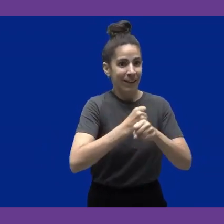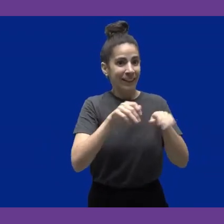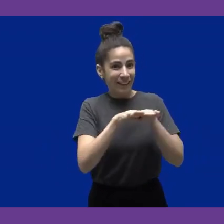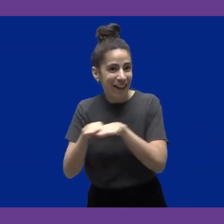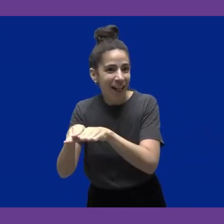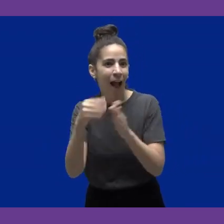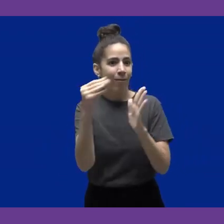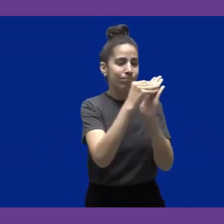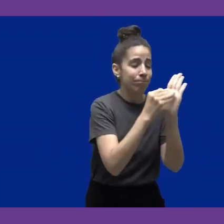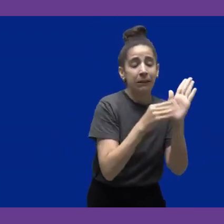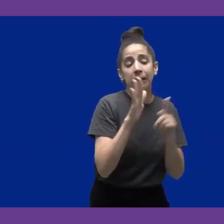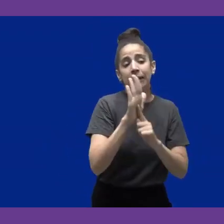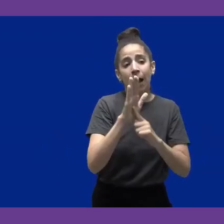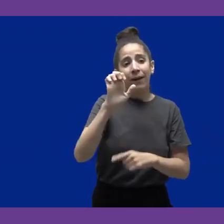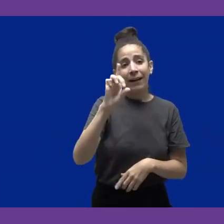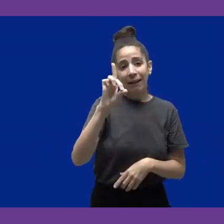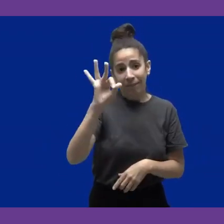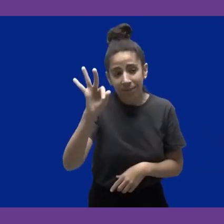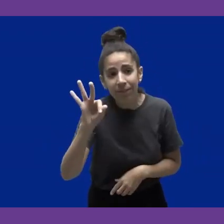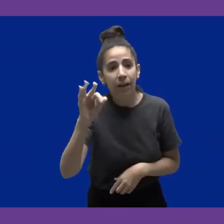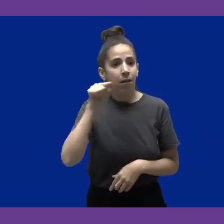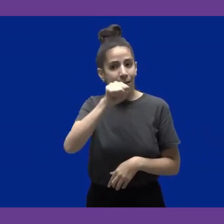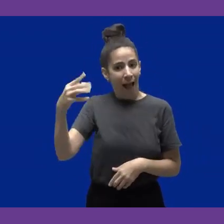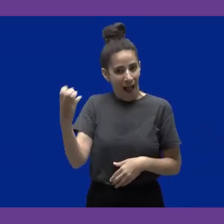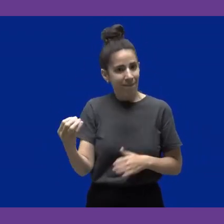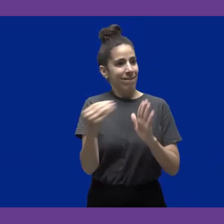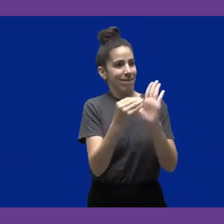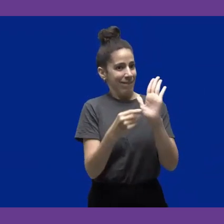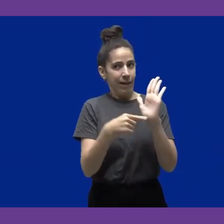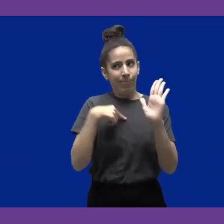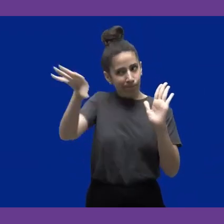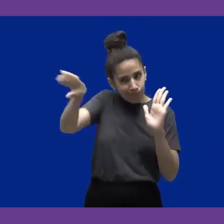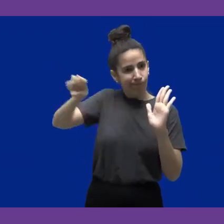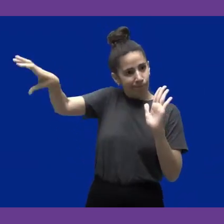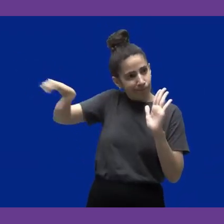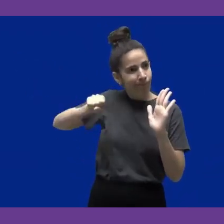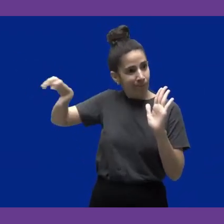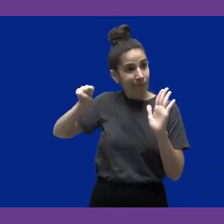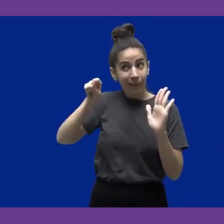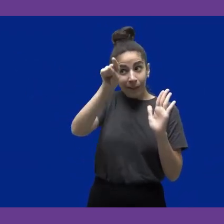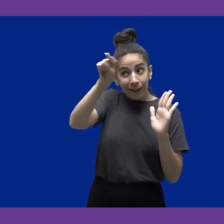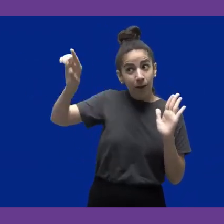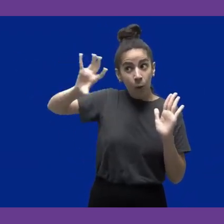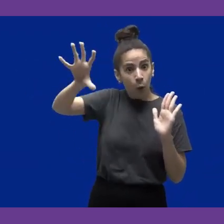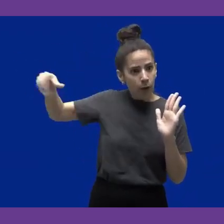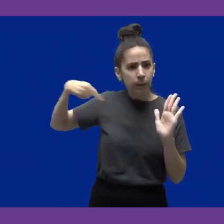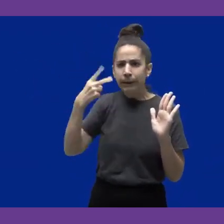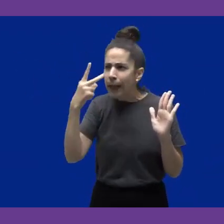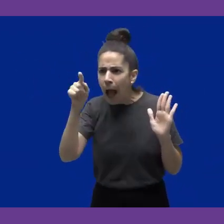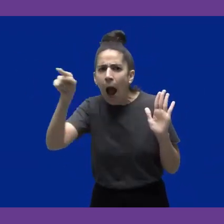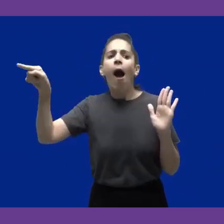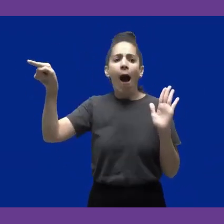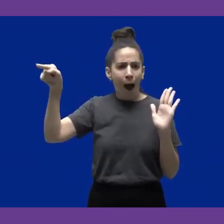besides, when we're talking about national European standards, we also have national delegations. And in